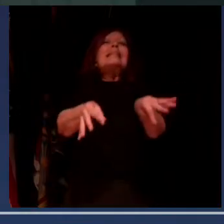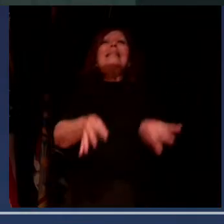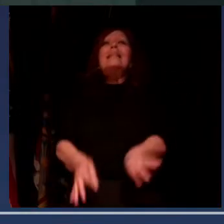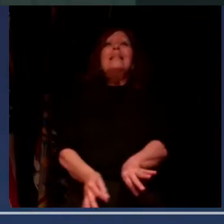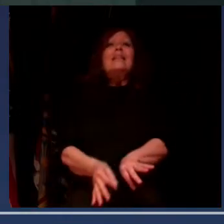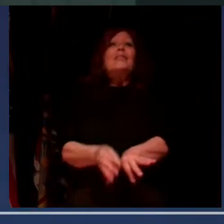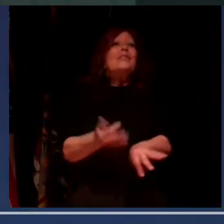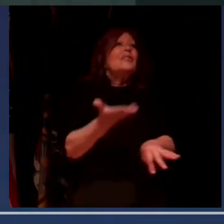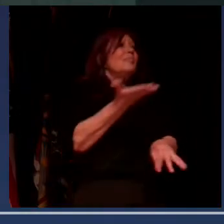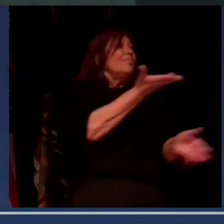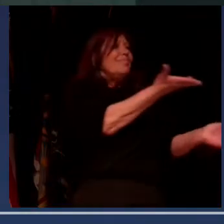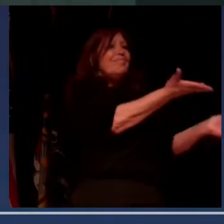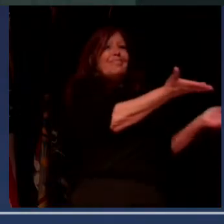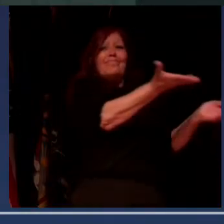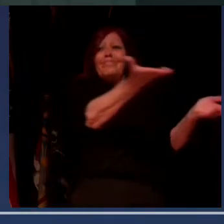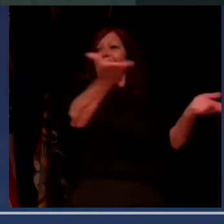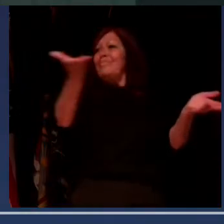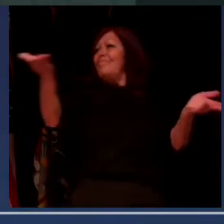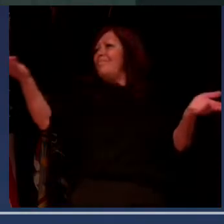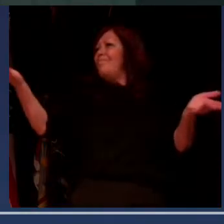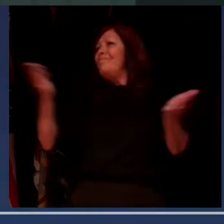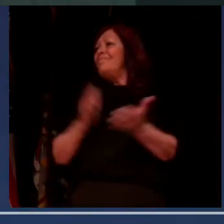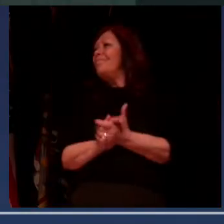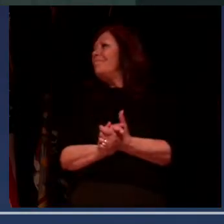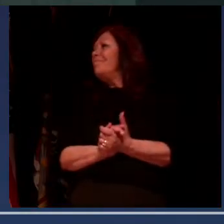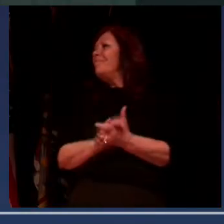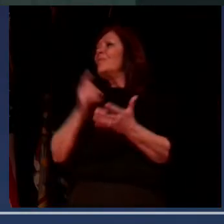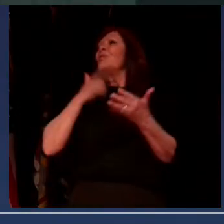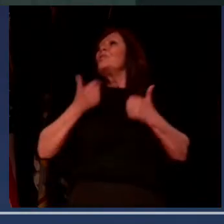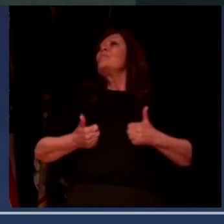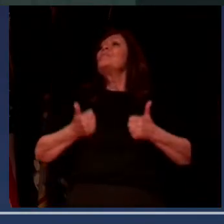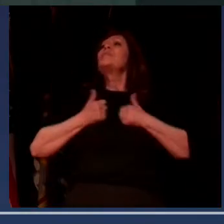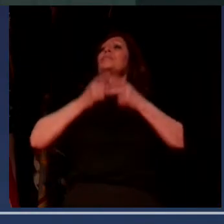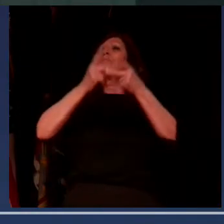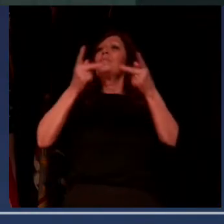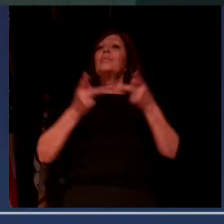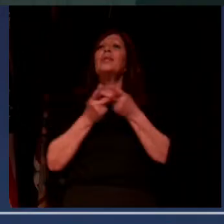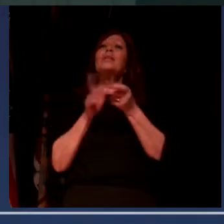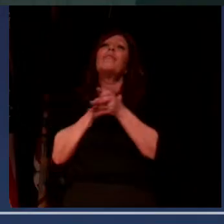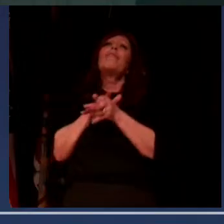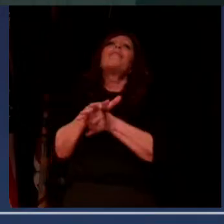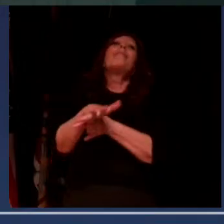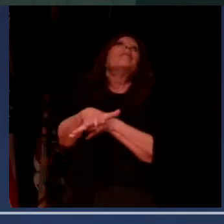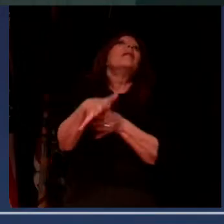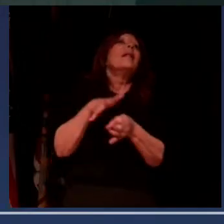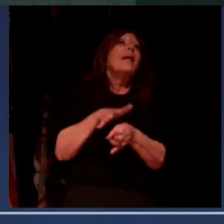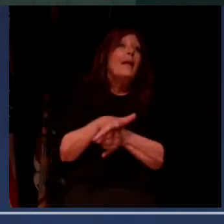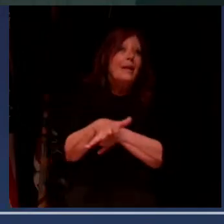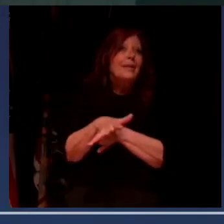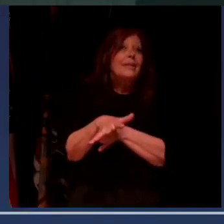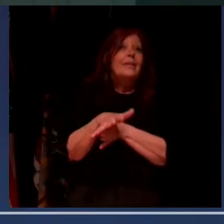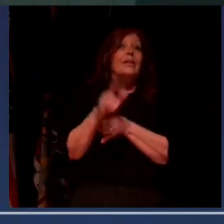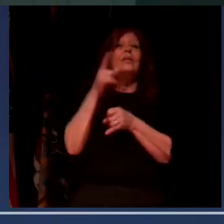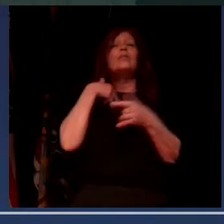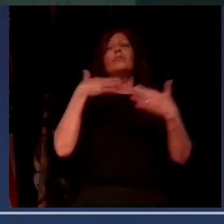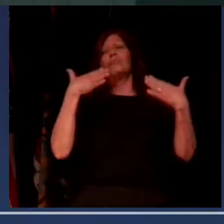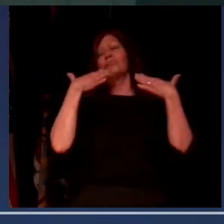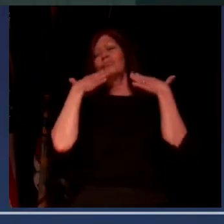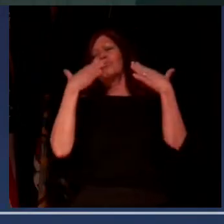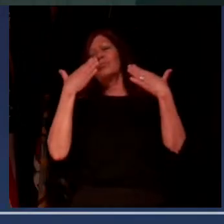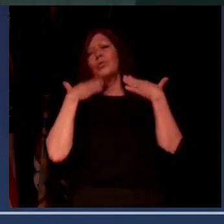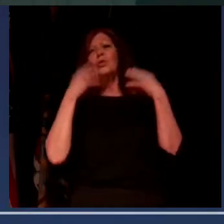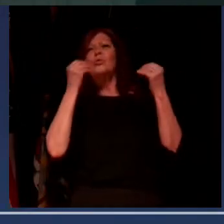one corner of our county to another. We live in a place of plenty, whose bounding goodness knows